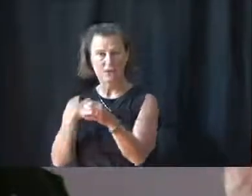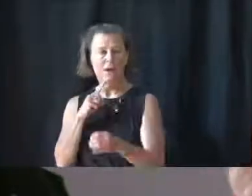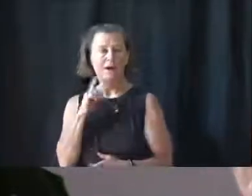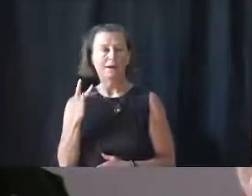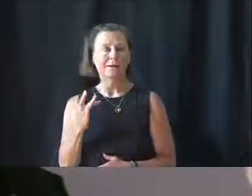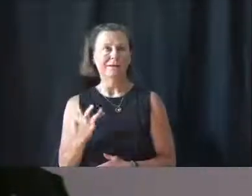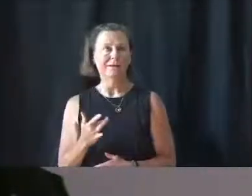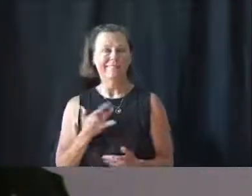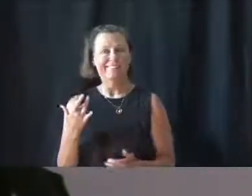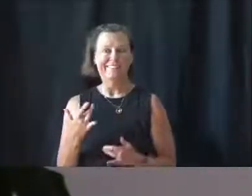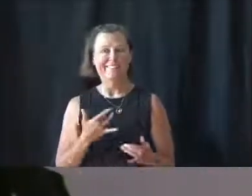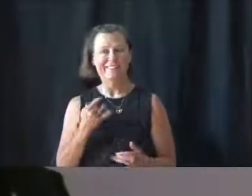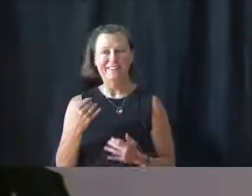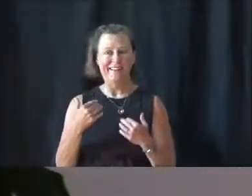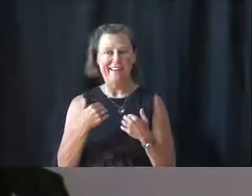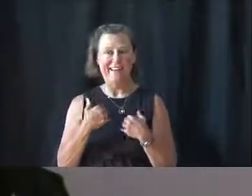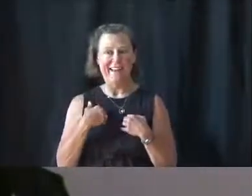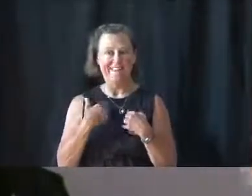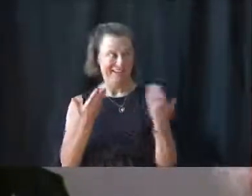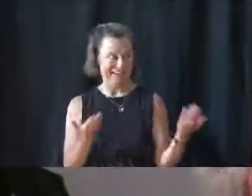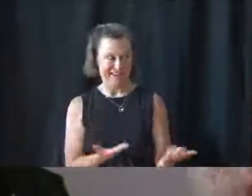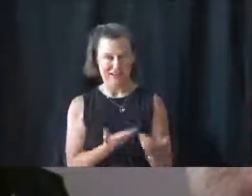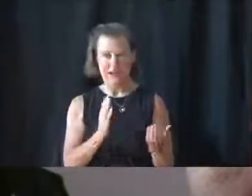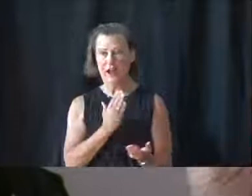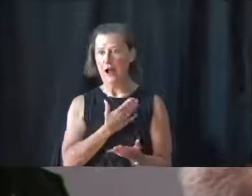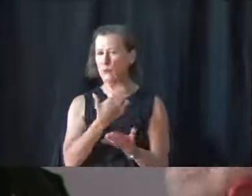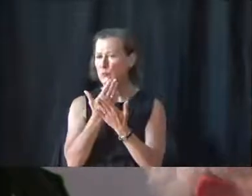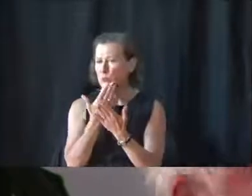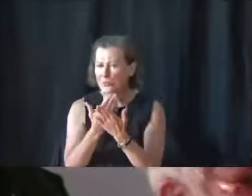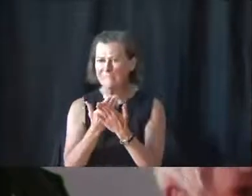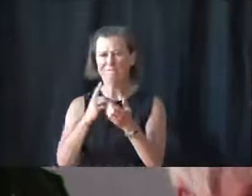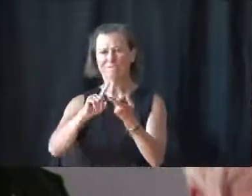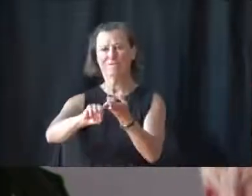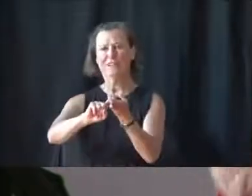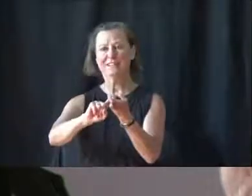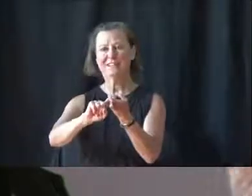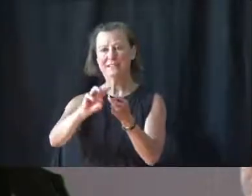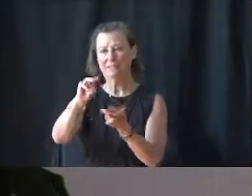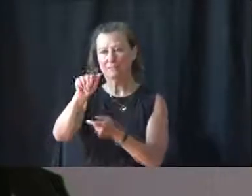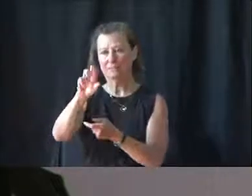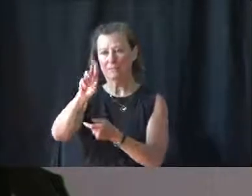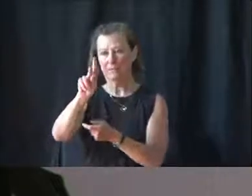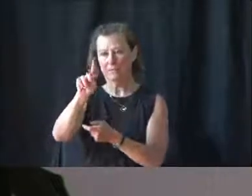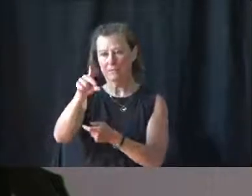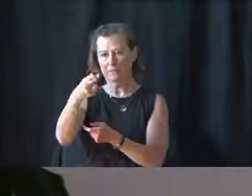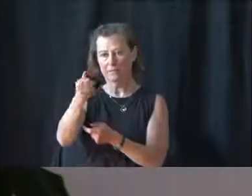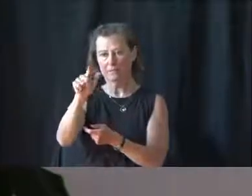to have in the pulpit this morning our very good friend, Mark Gallagher.